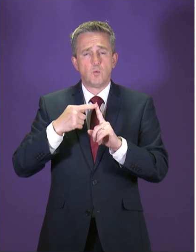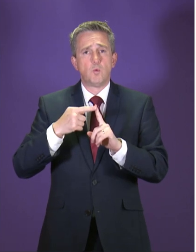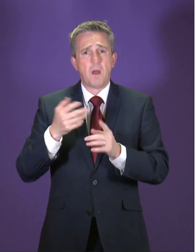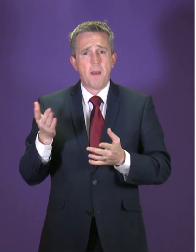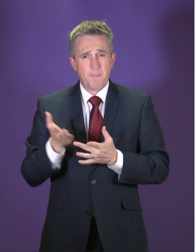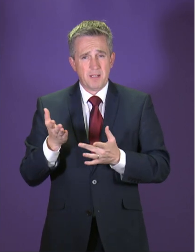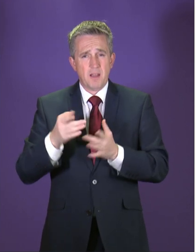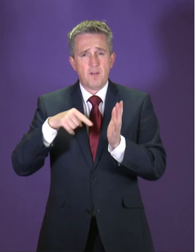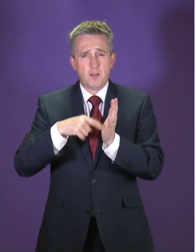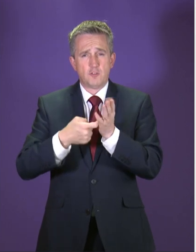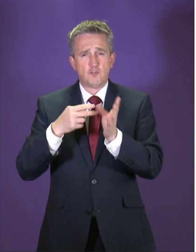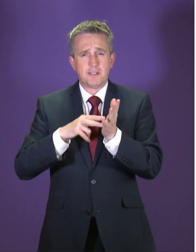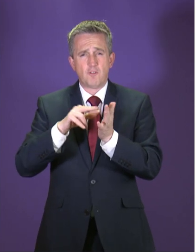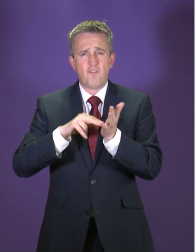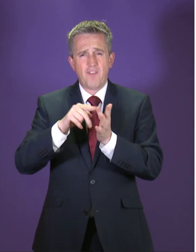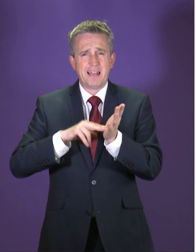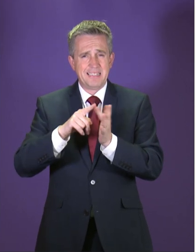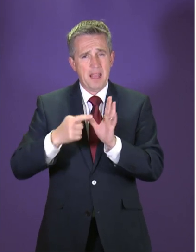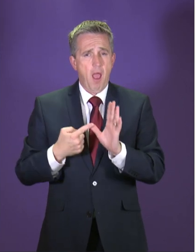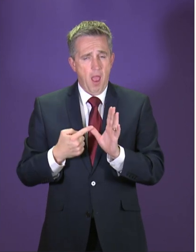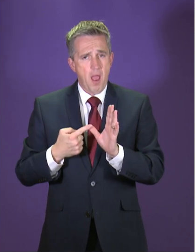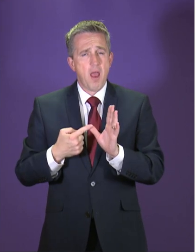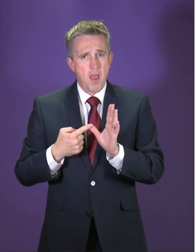Transylvania, a city